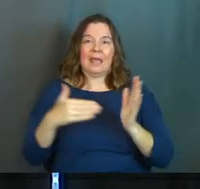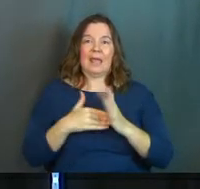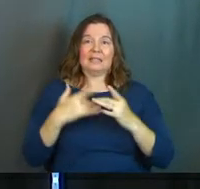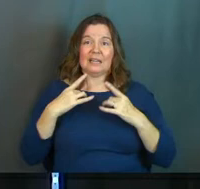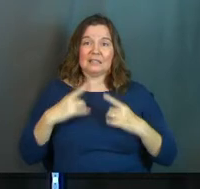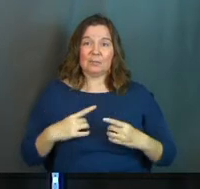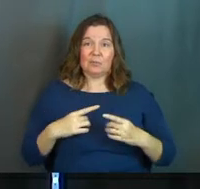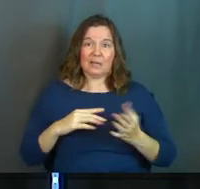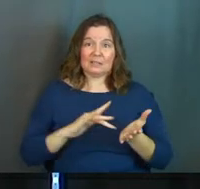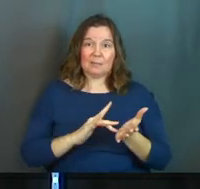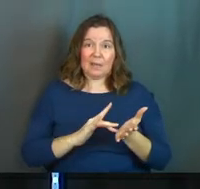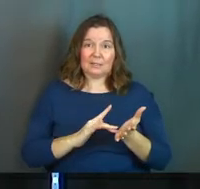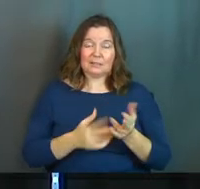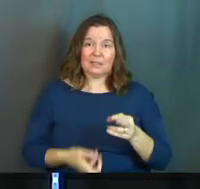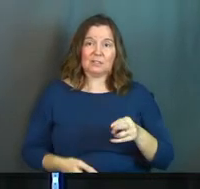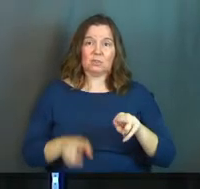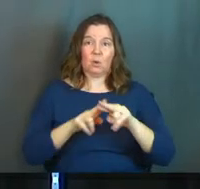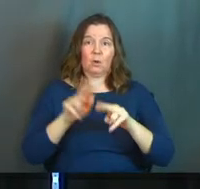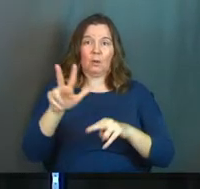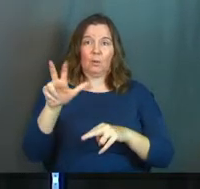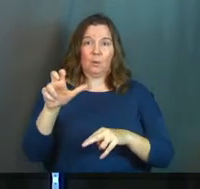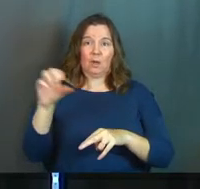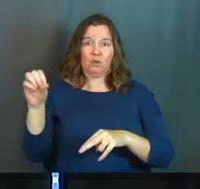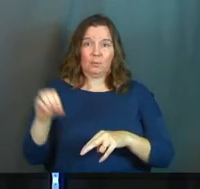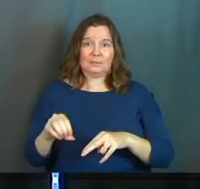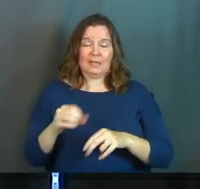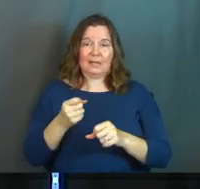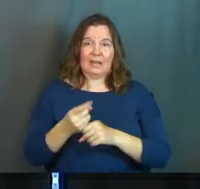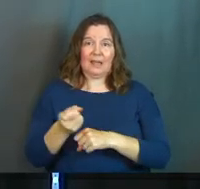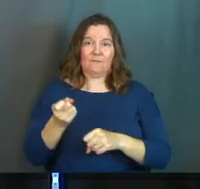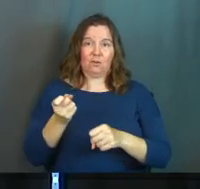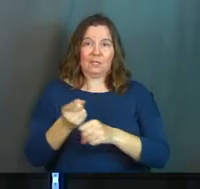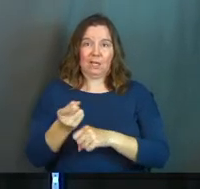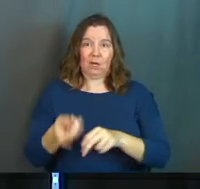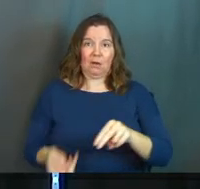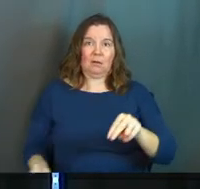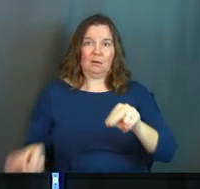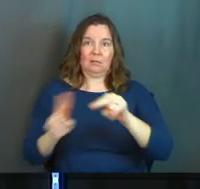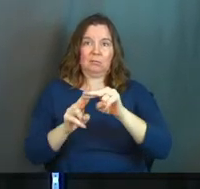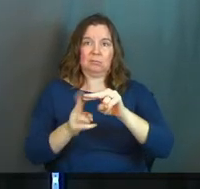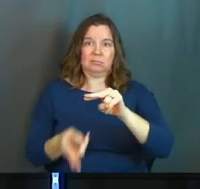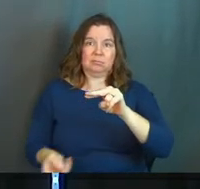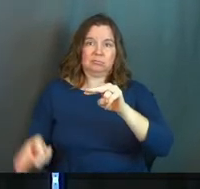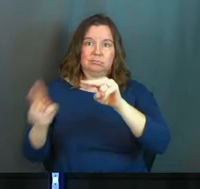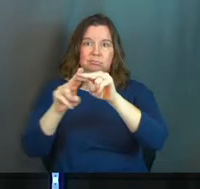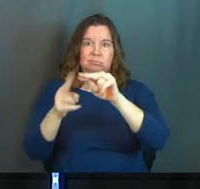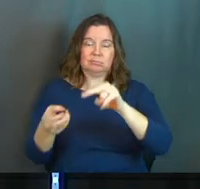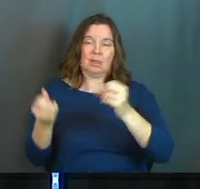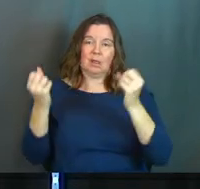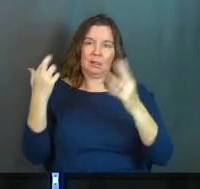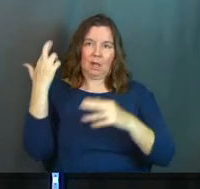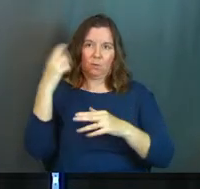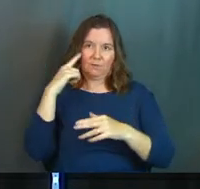Antidepressant drug use is going up 300% every single year. There's a lot of reasons for that.